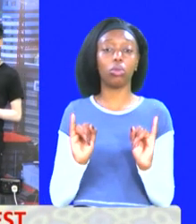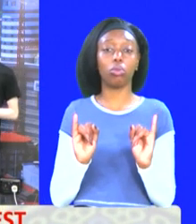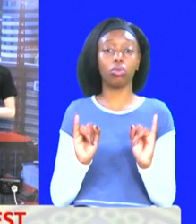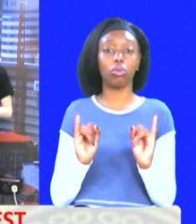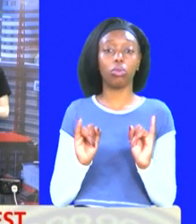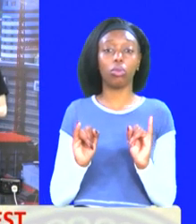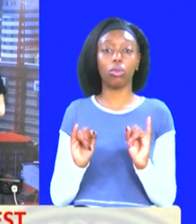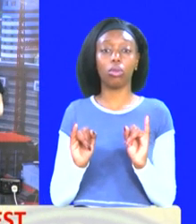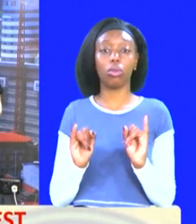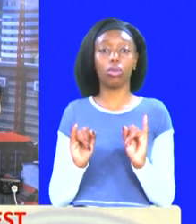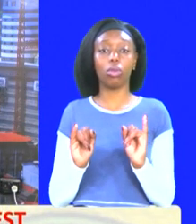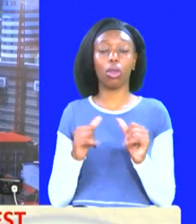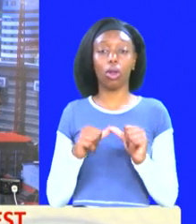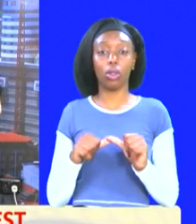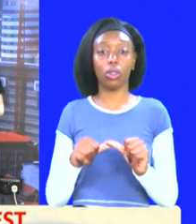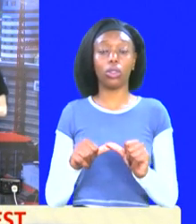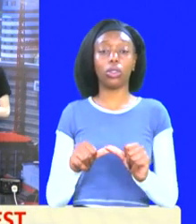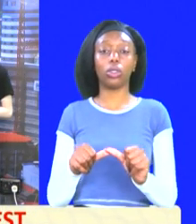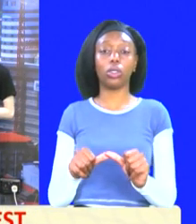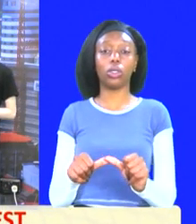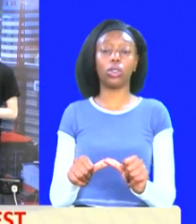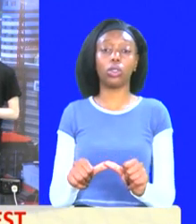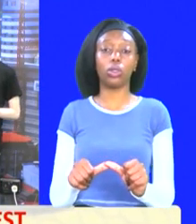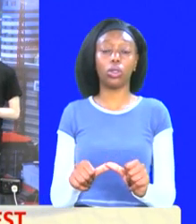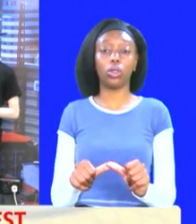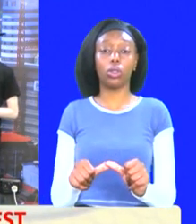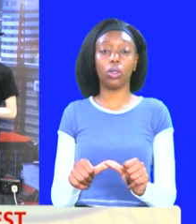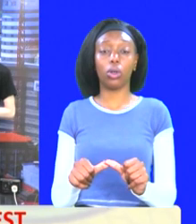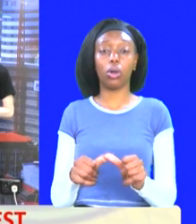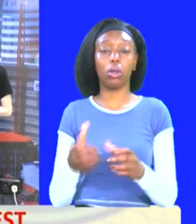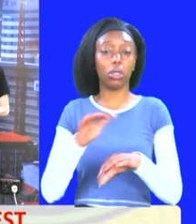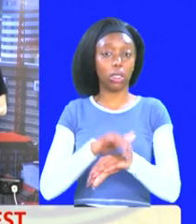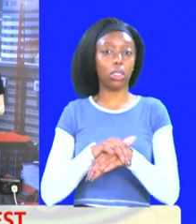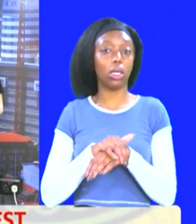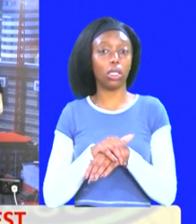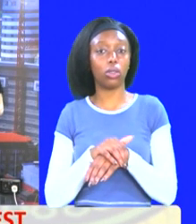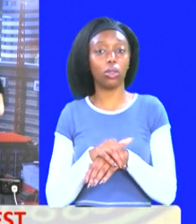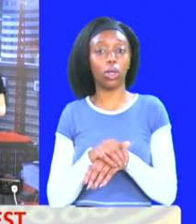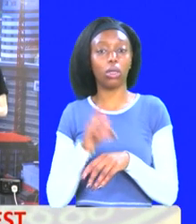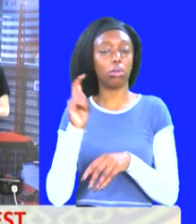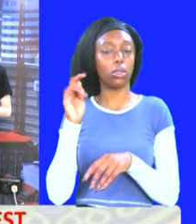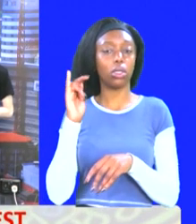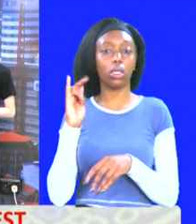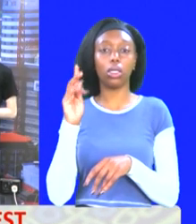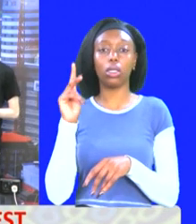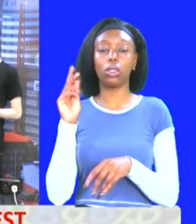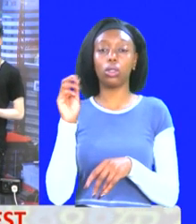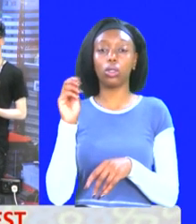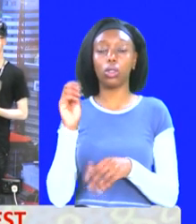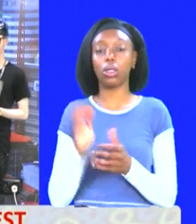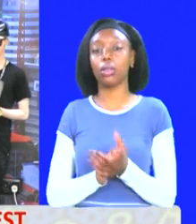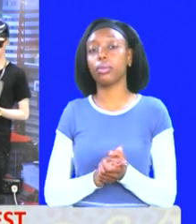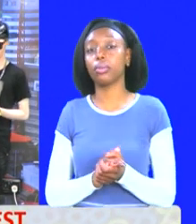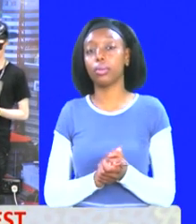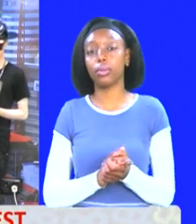Many people who are using the platform to earn. Because the amount of money which some people earn from that TikTok. Hawezi pata yo kazi na igava. Sio